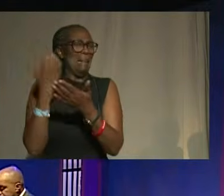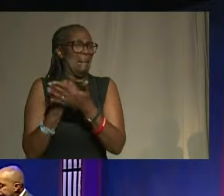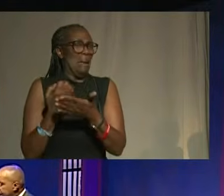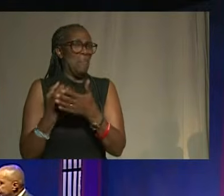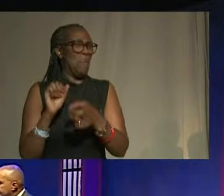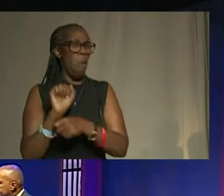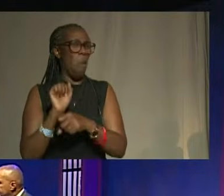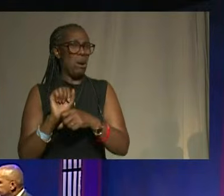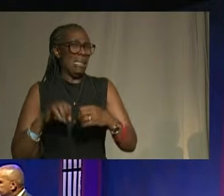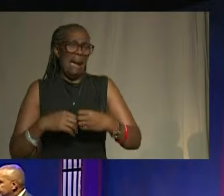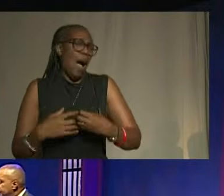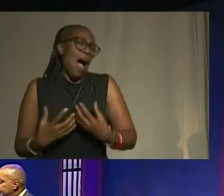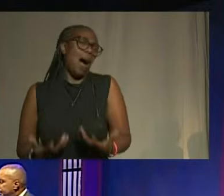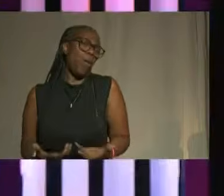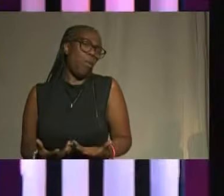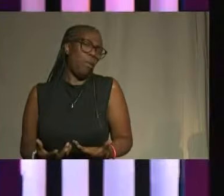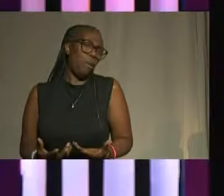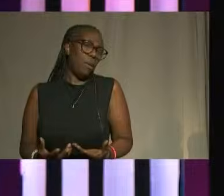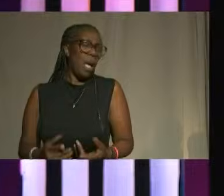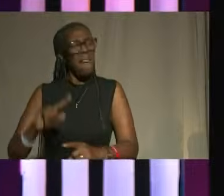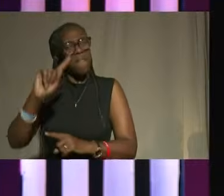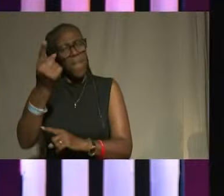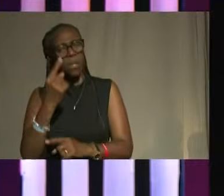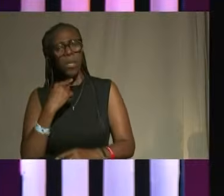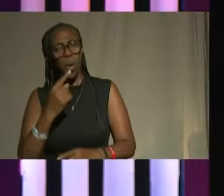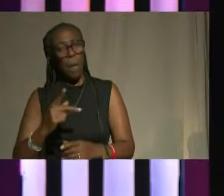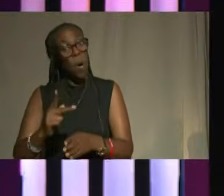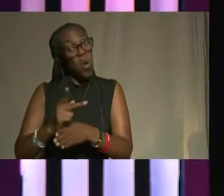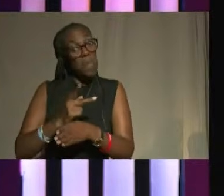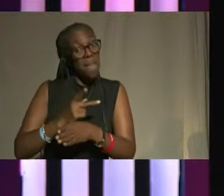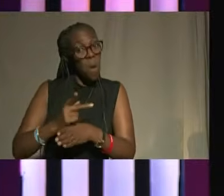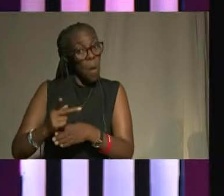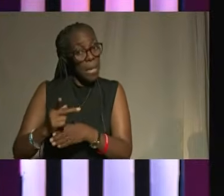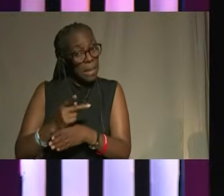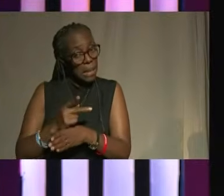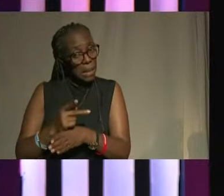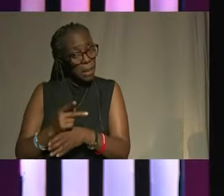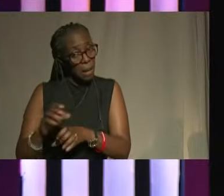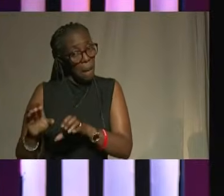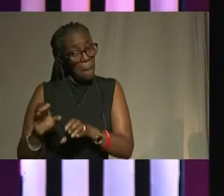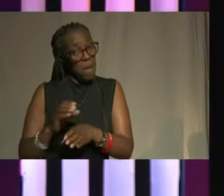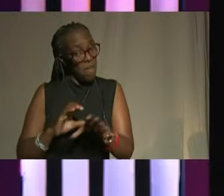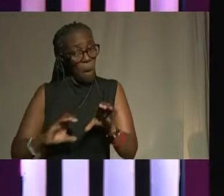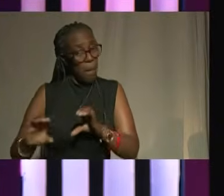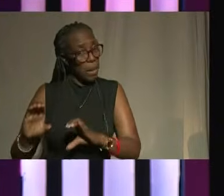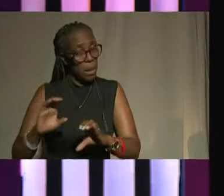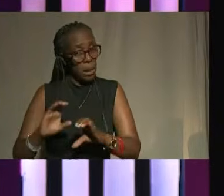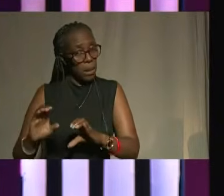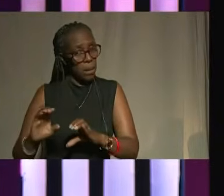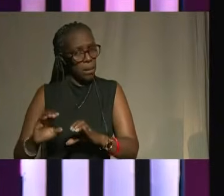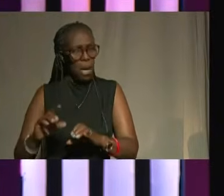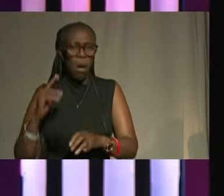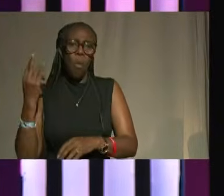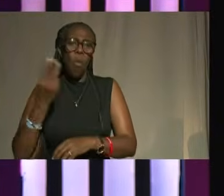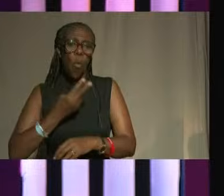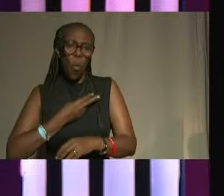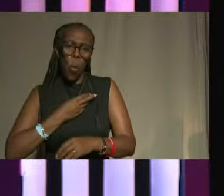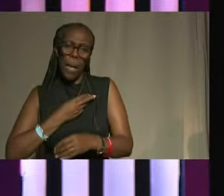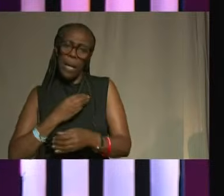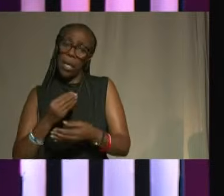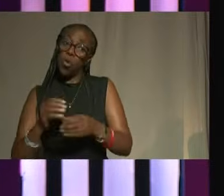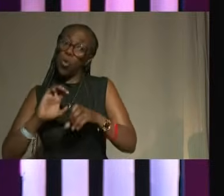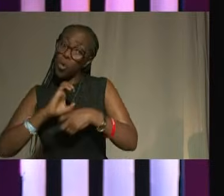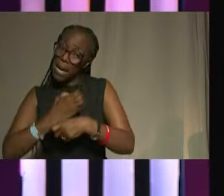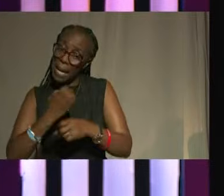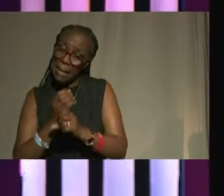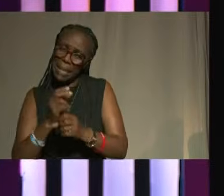Our performance we're very proud of. We created the lowest poverty rate in the country on record. We